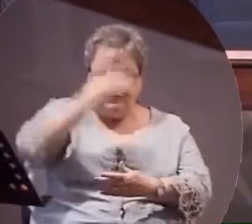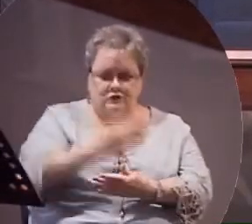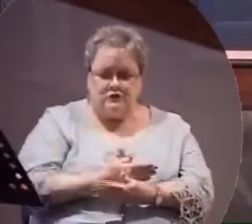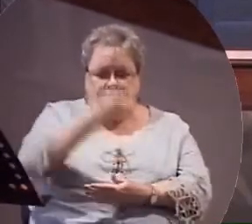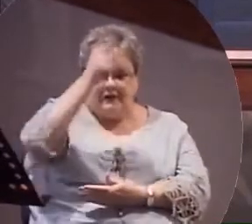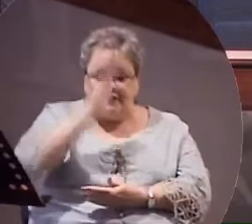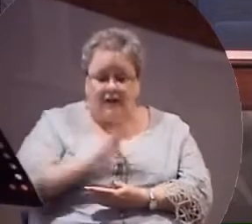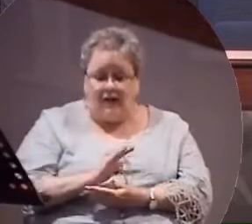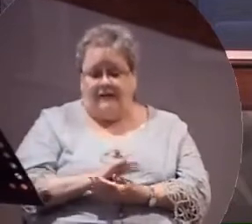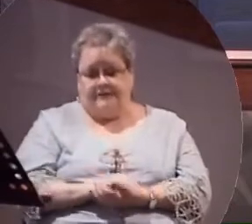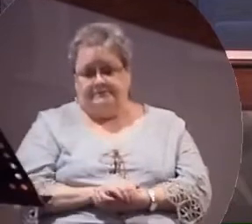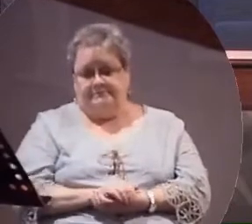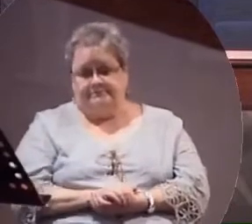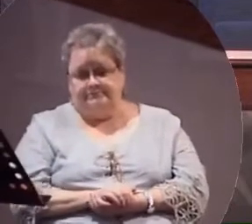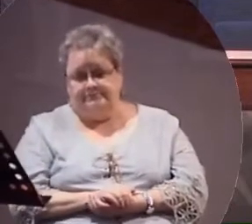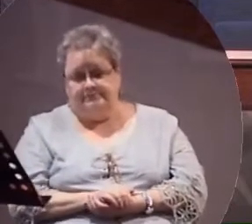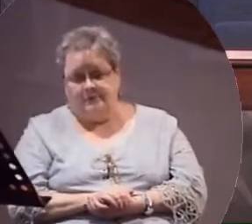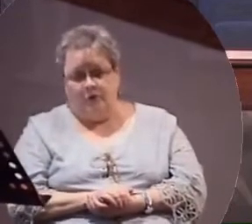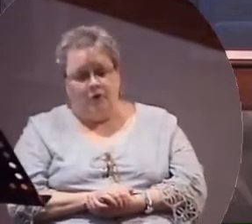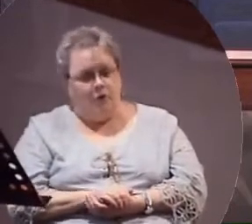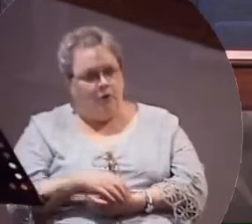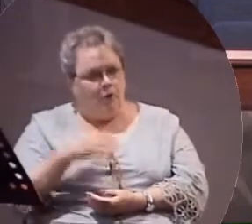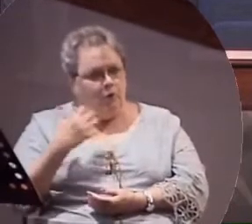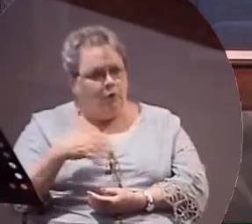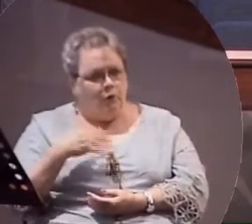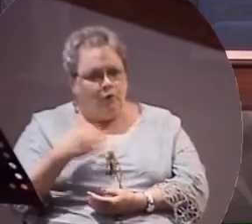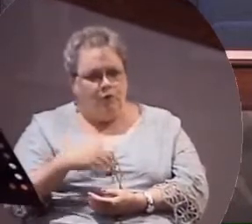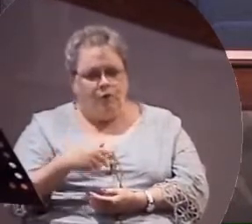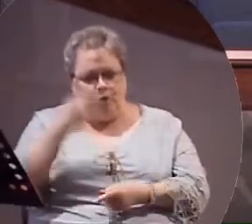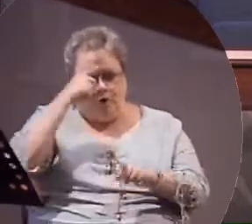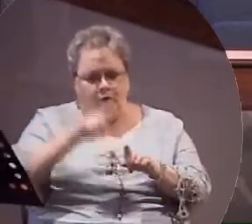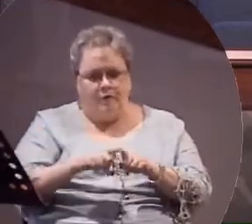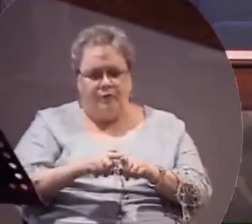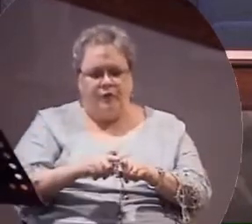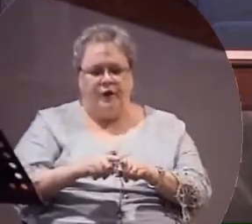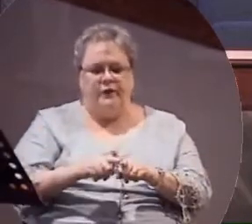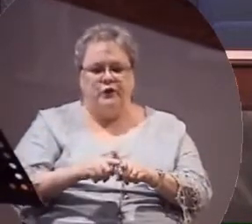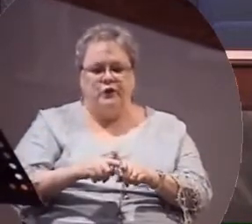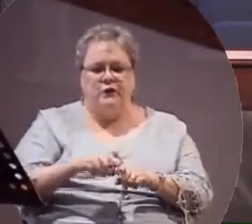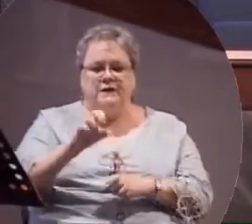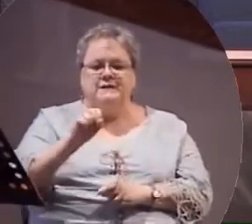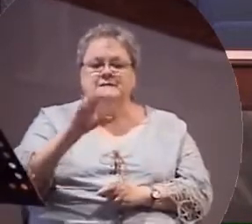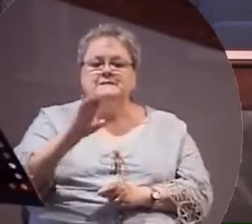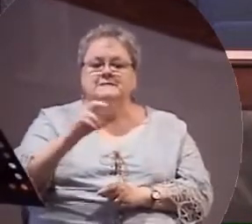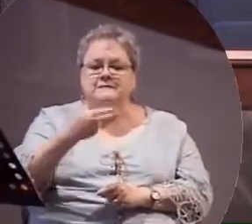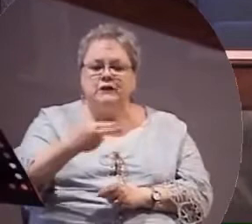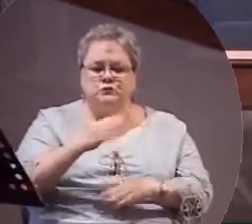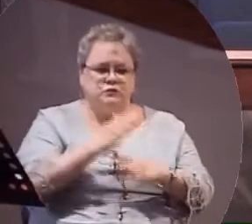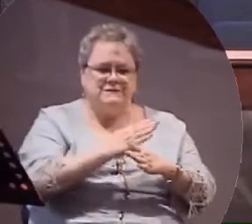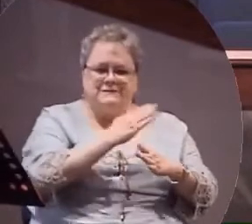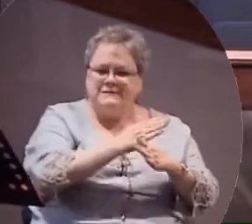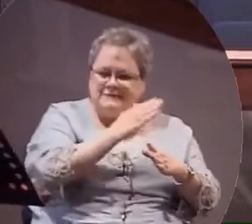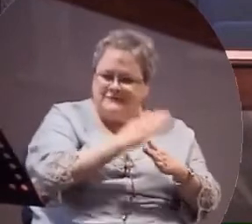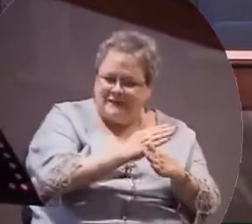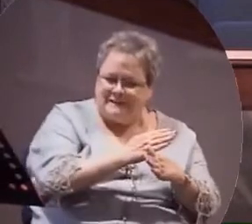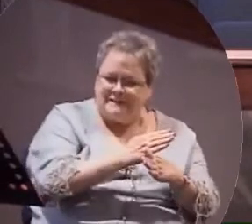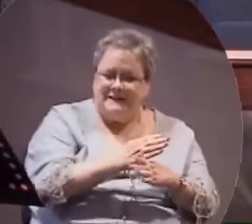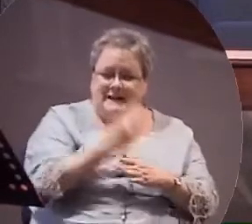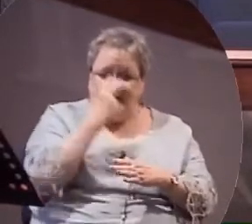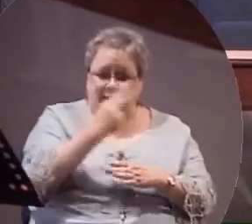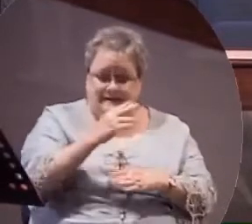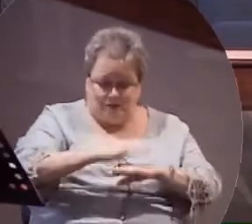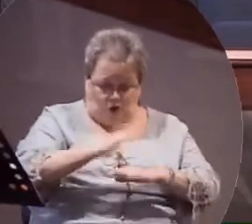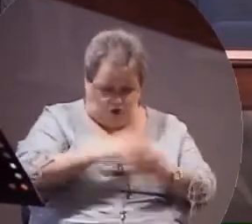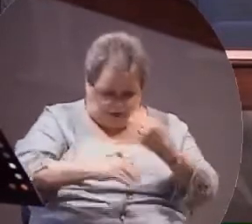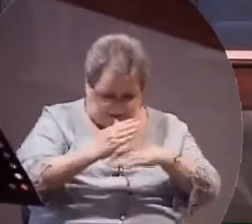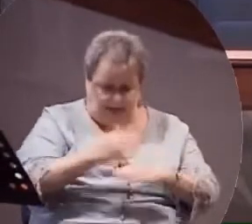of the living God. Buddy, I want to tell you, old brother Such got under such deep conviction. He saw on his hands the blood